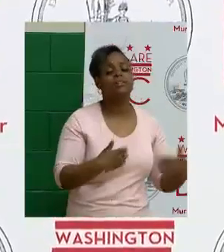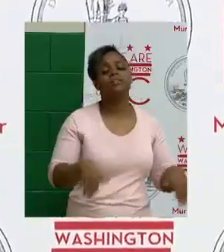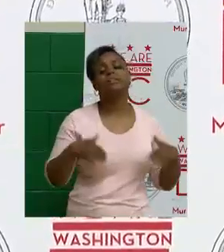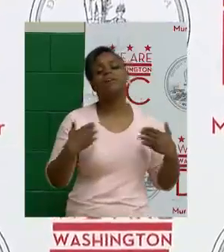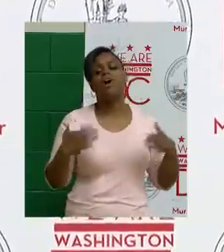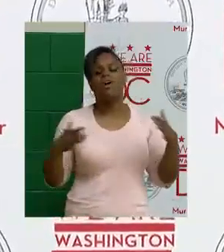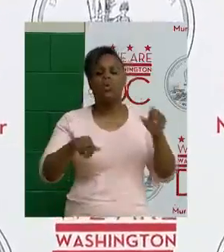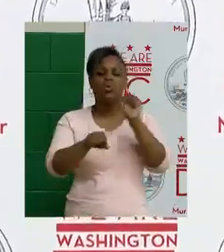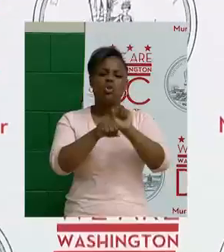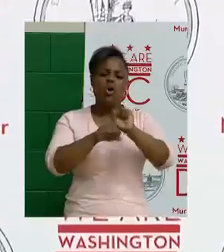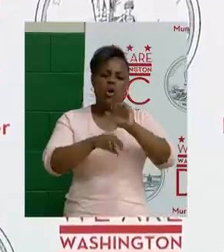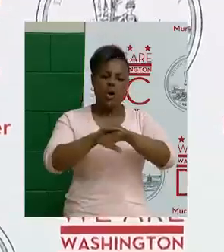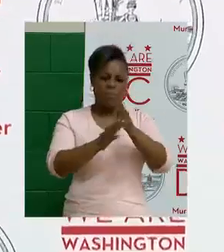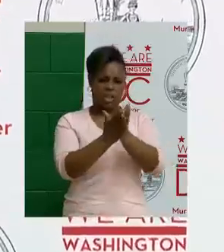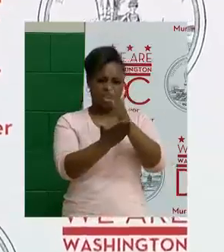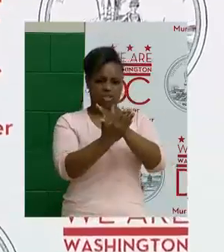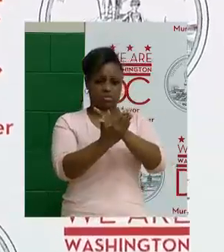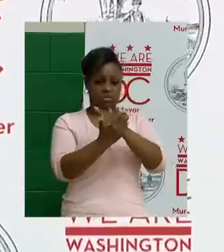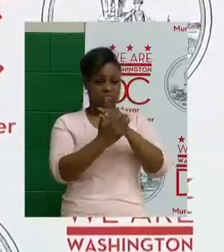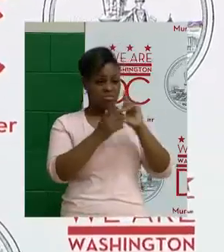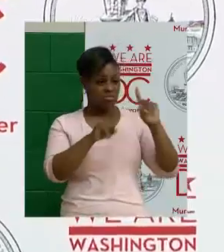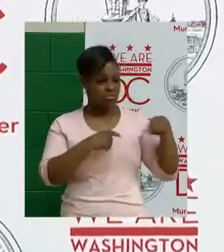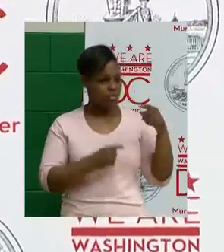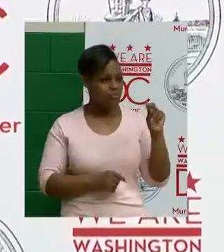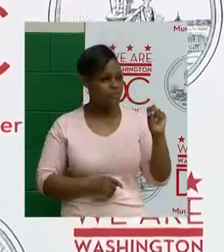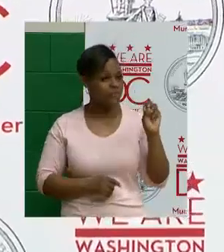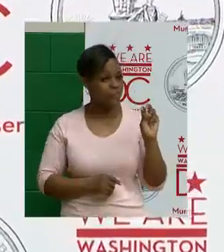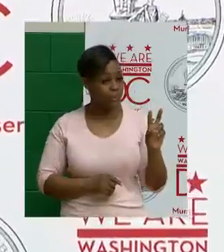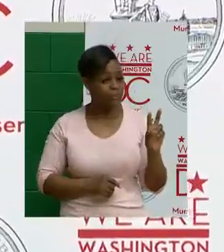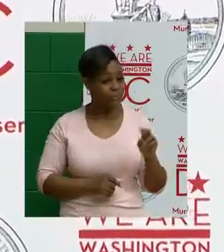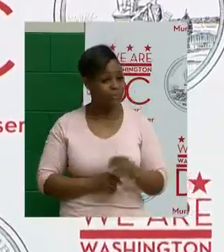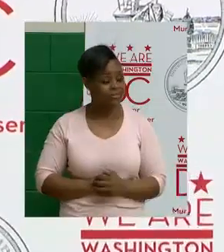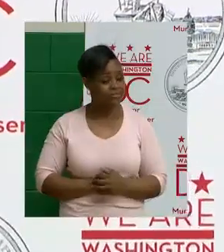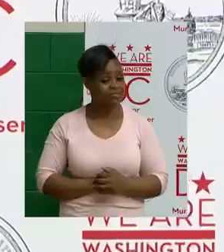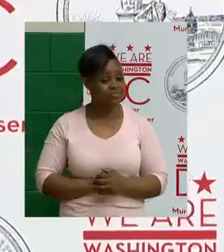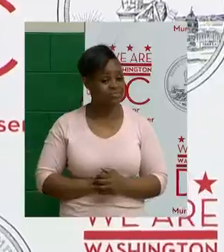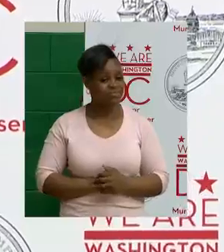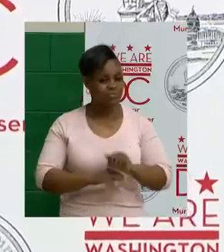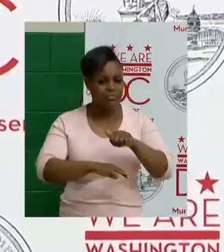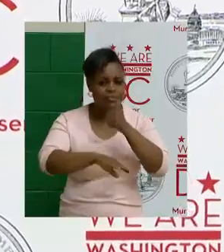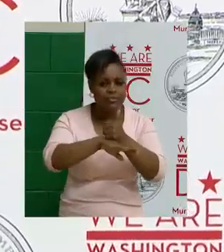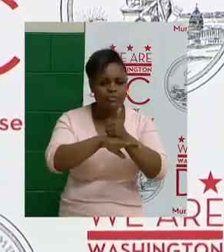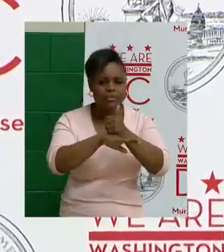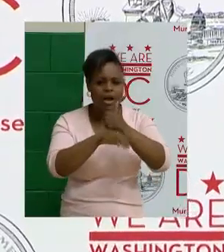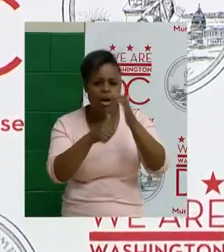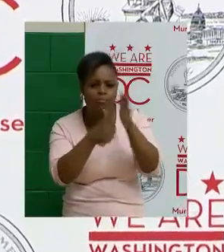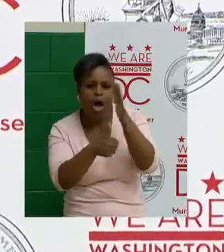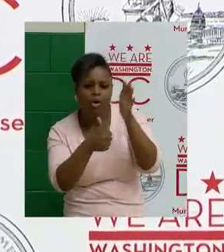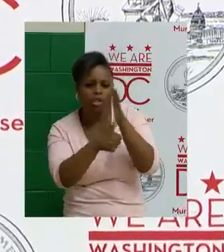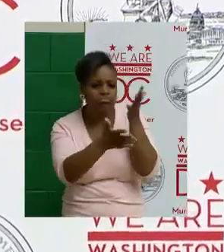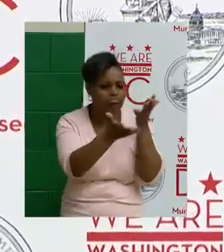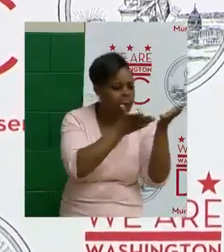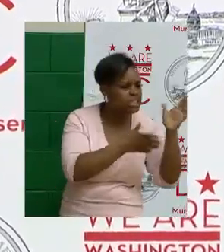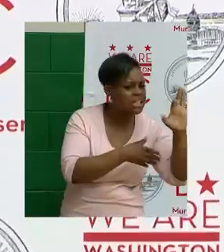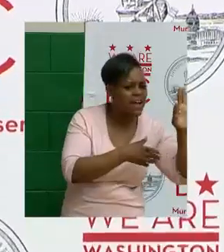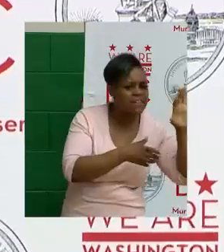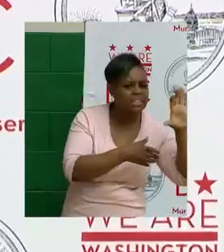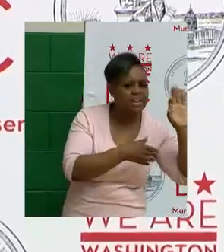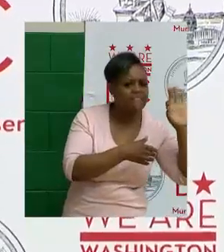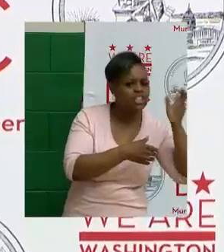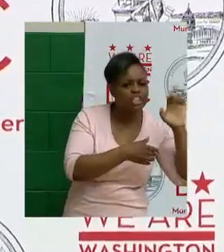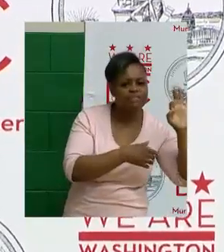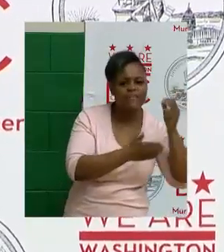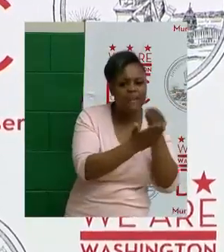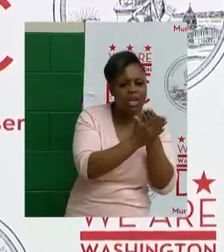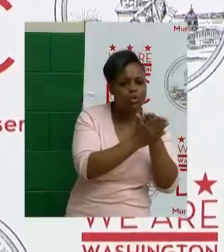budget since November, building priorities, working with our chief financial officer, and